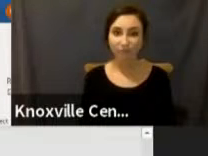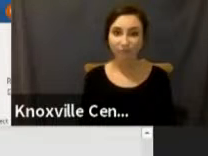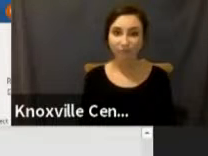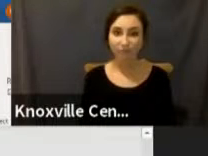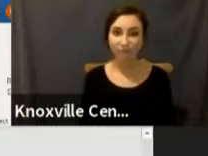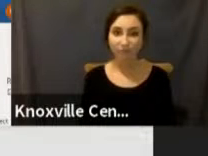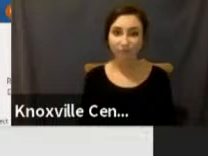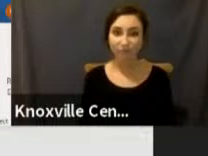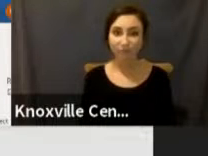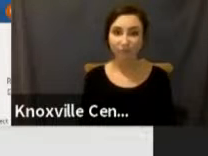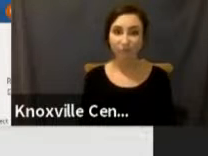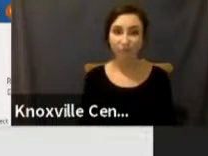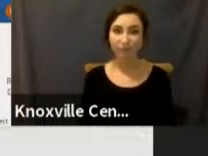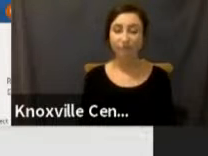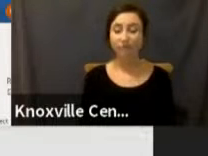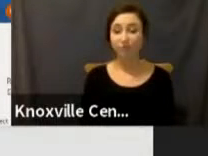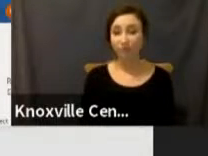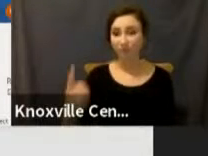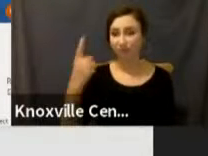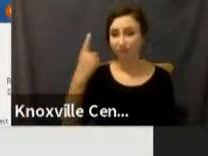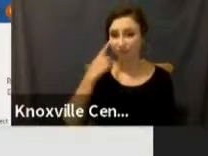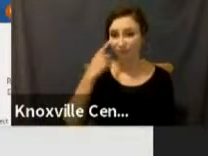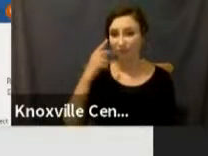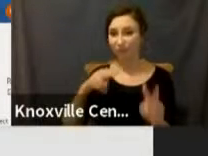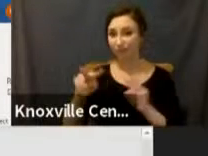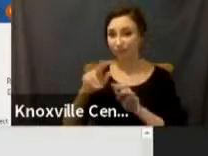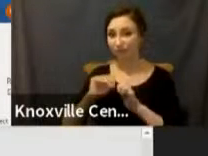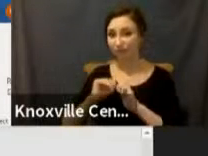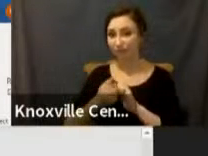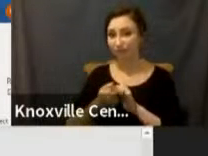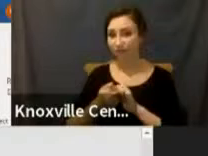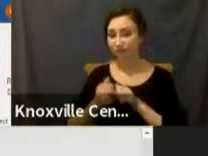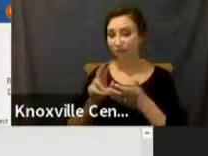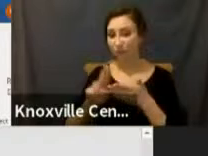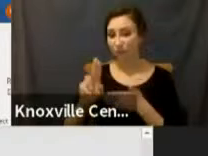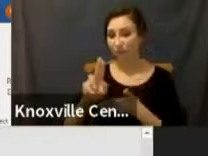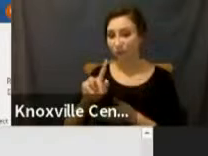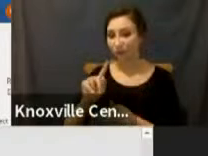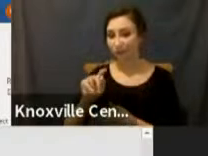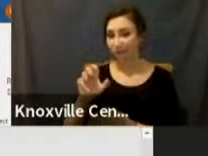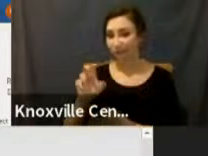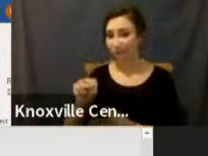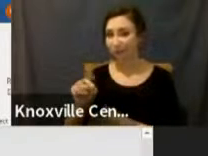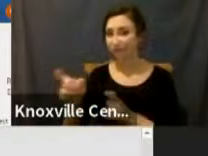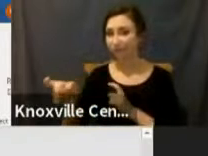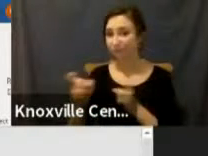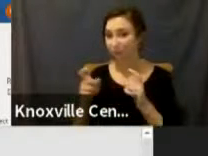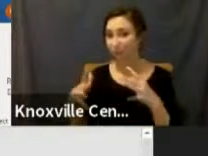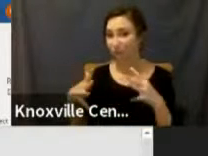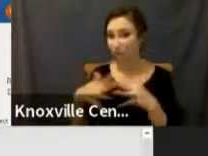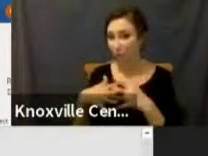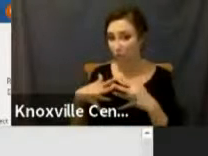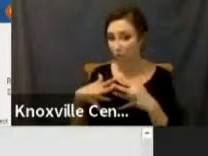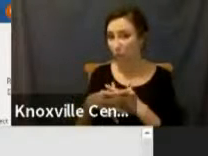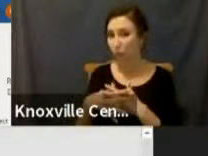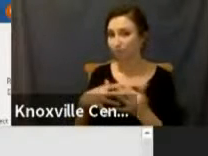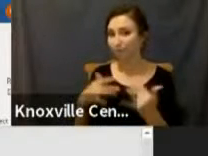I think looking at how the University of Tennessee has handled football and how they're handling